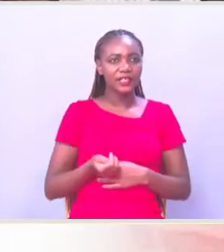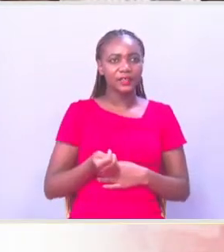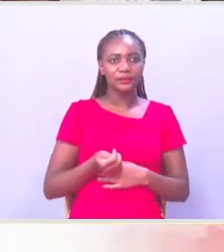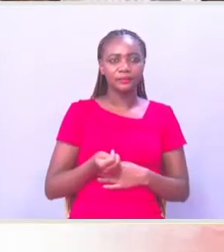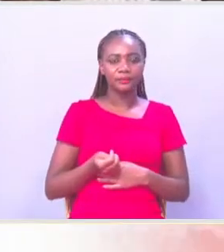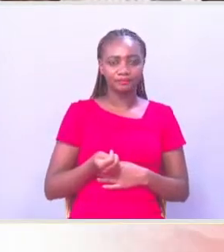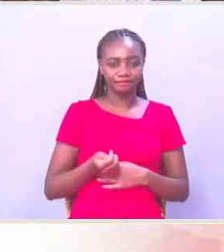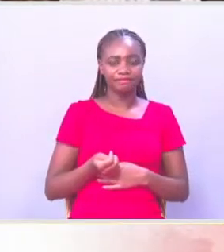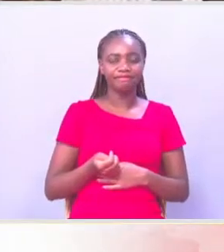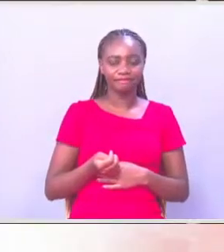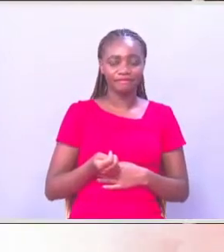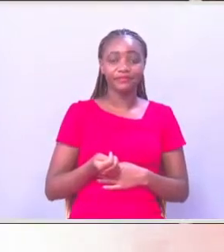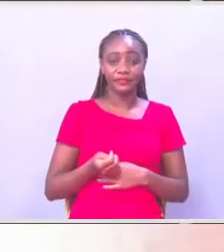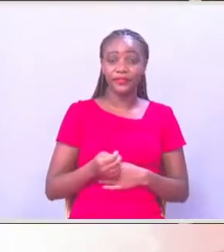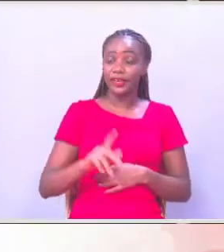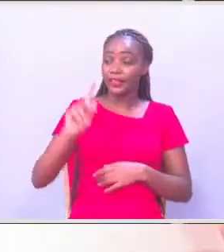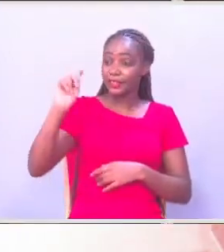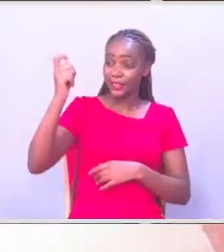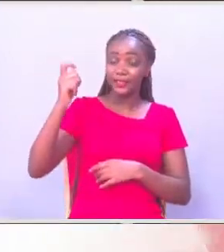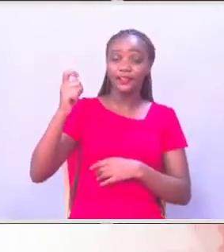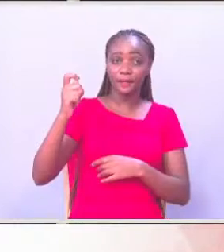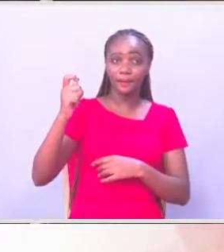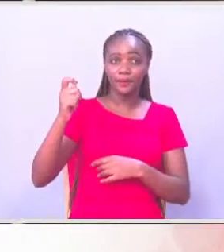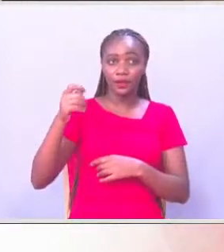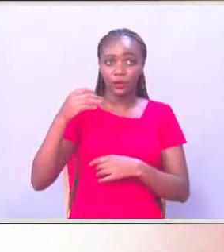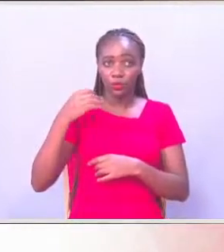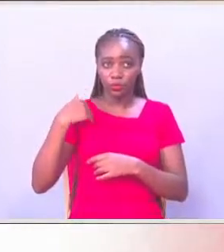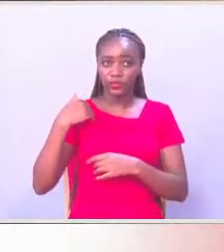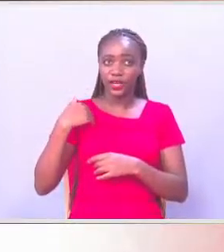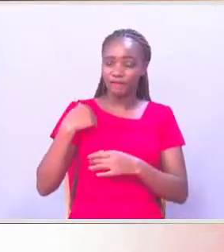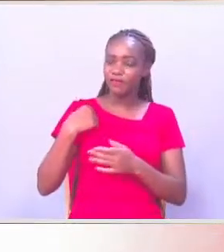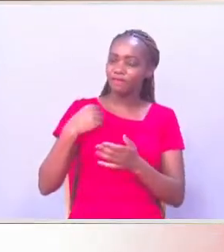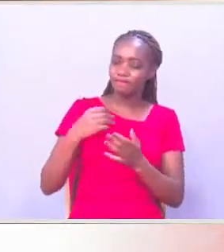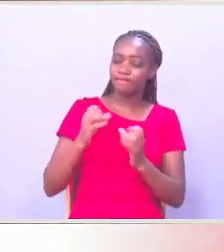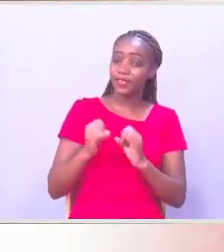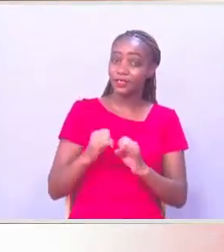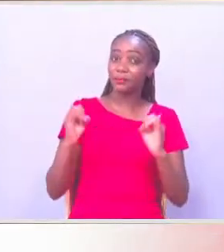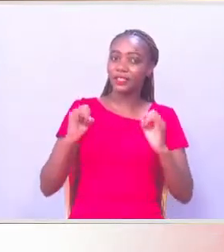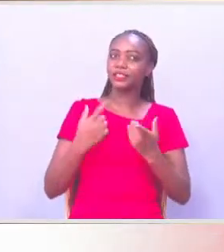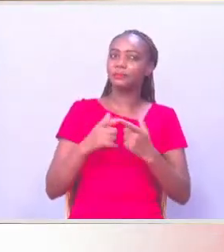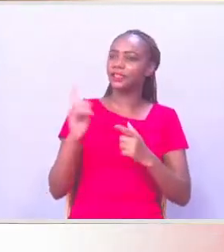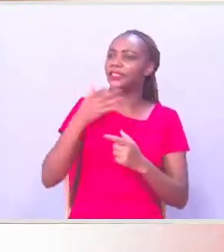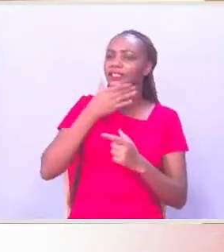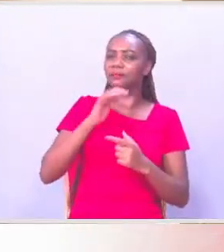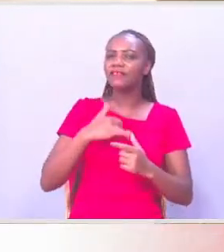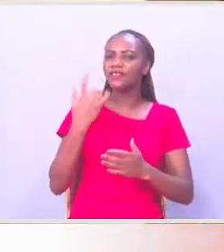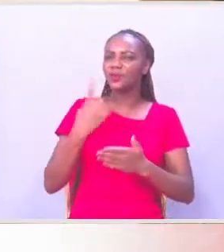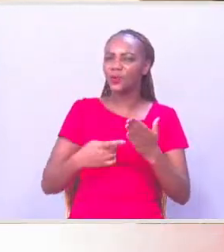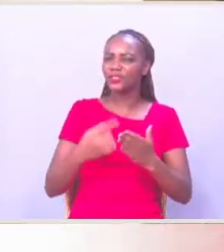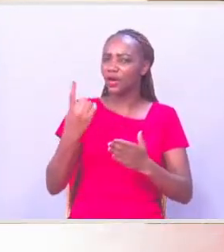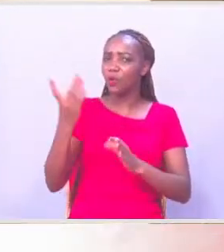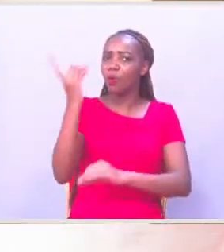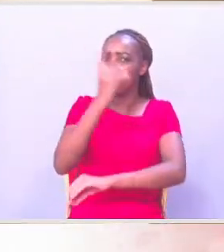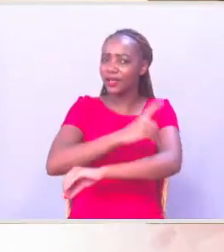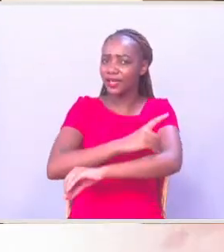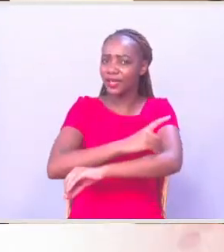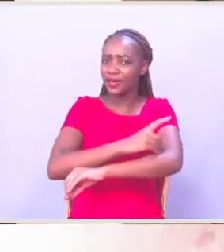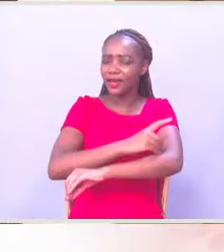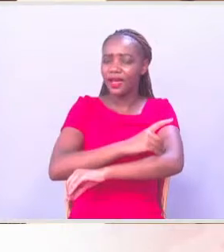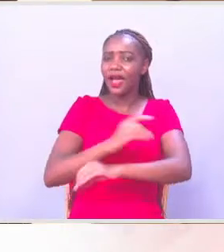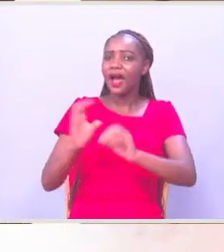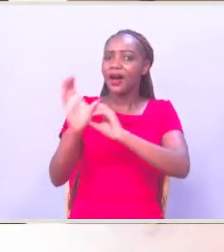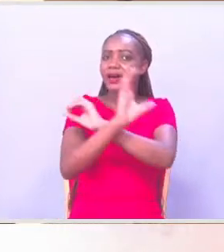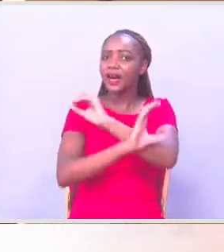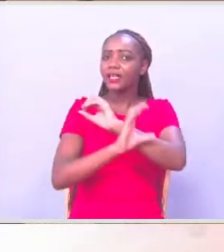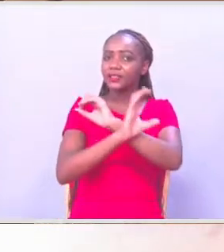watu. Despite Kenya being an independent nation, Nyaga fears that one day the country may be recolonized